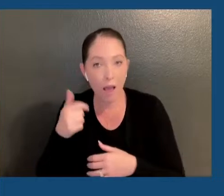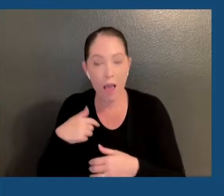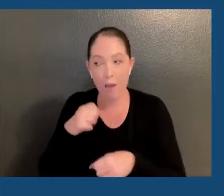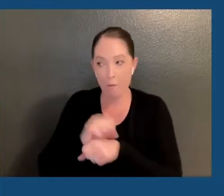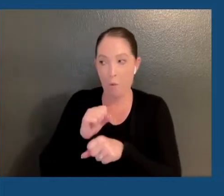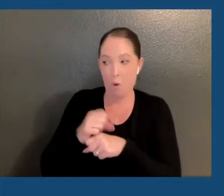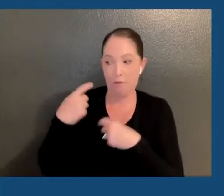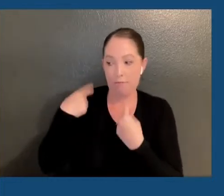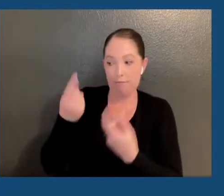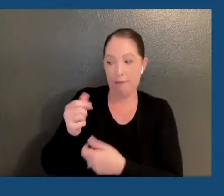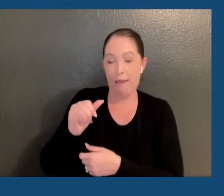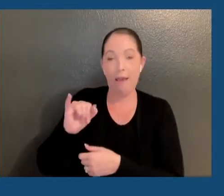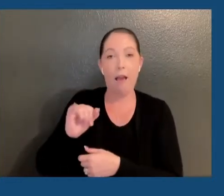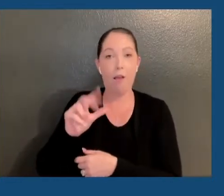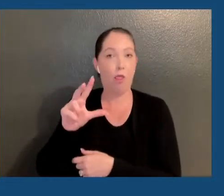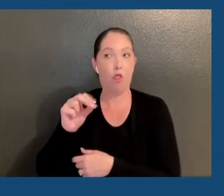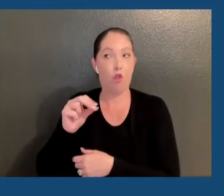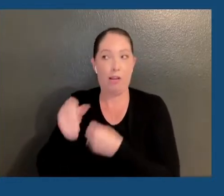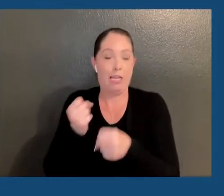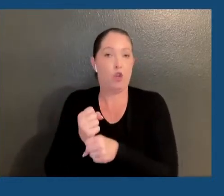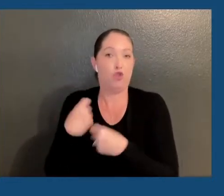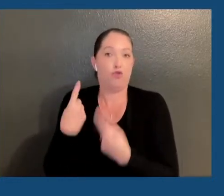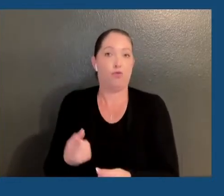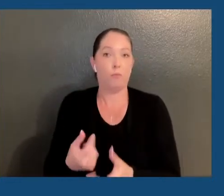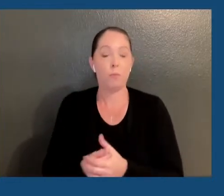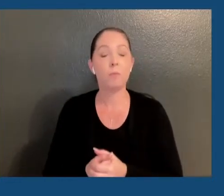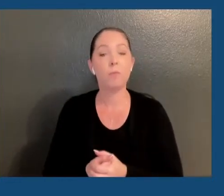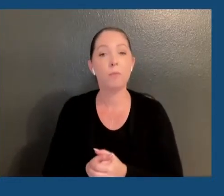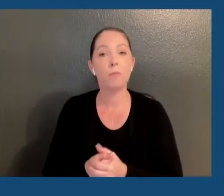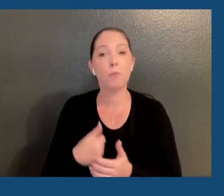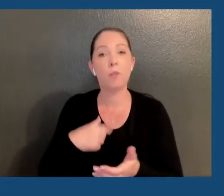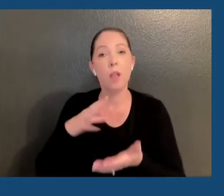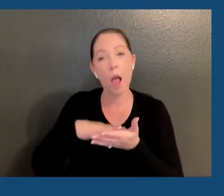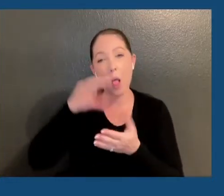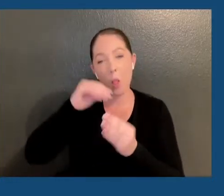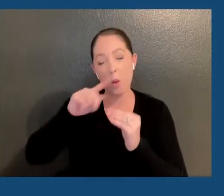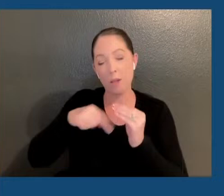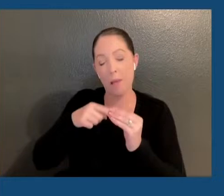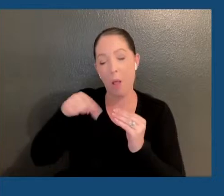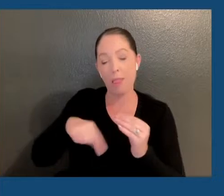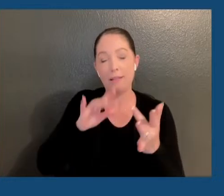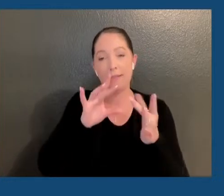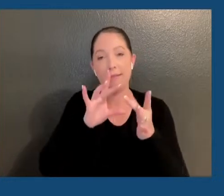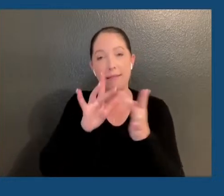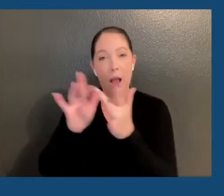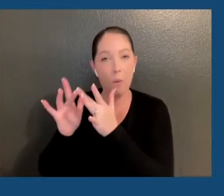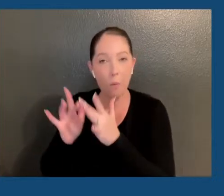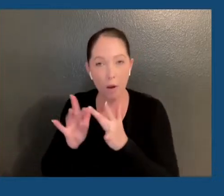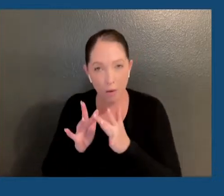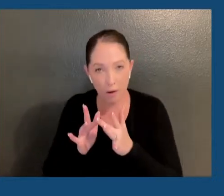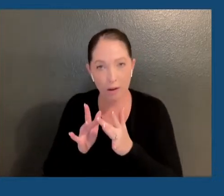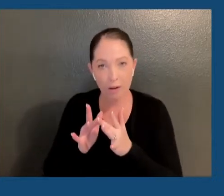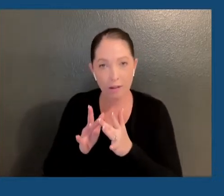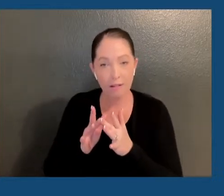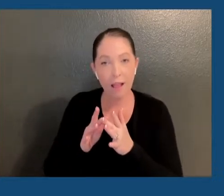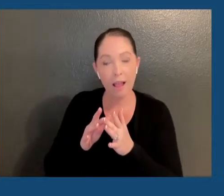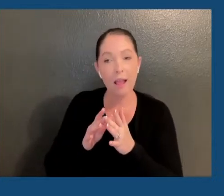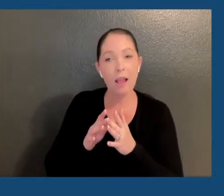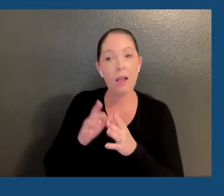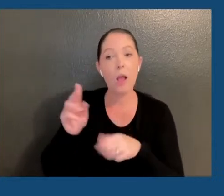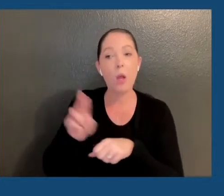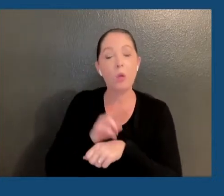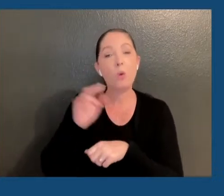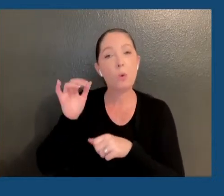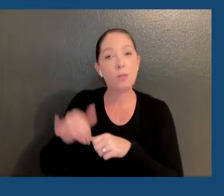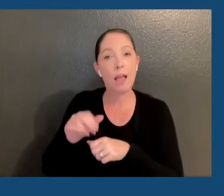years. I learned about Hopfield network and used backpropagation neural network